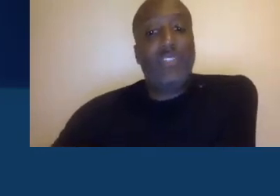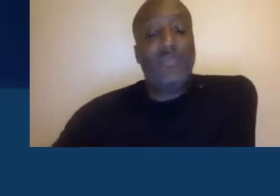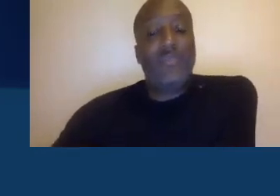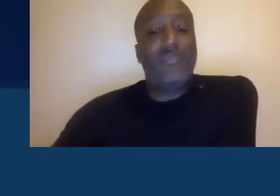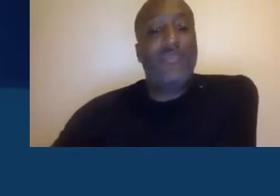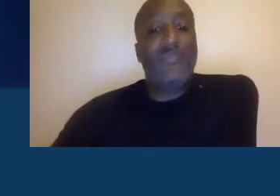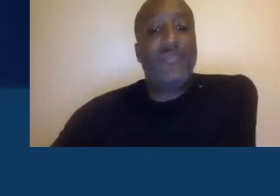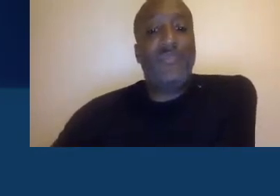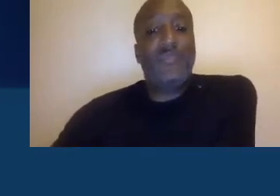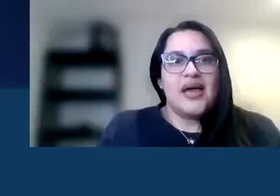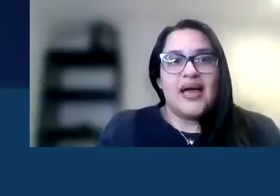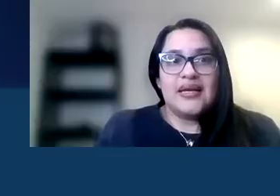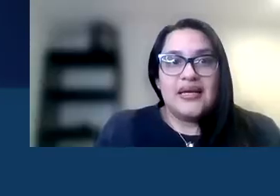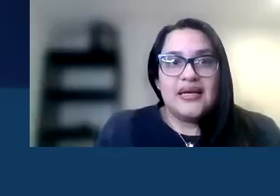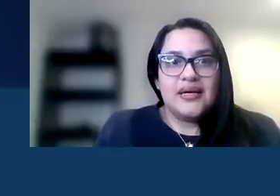ADEMs?